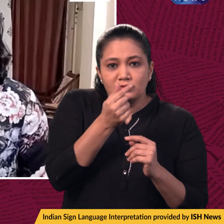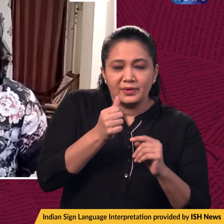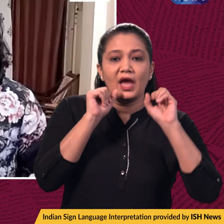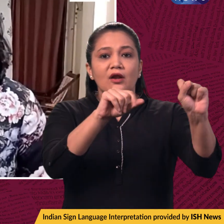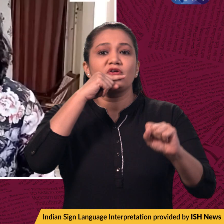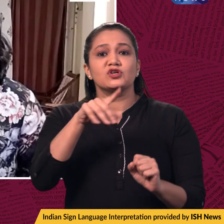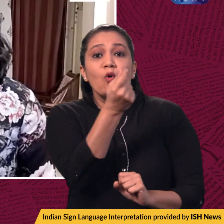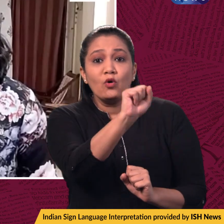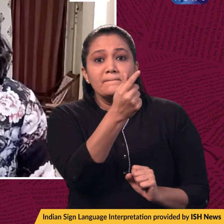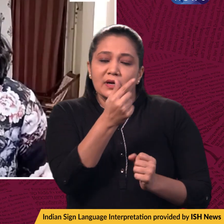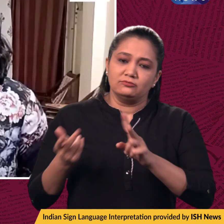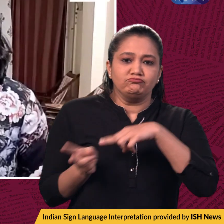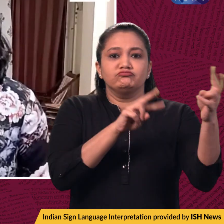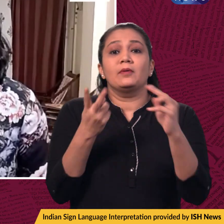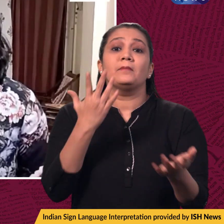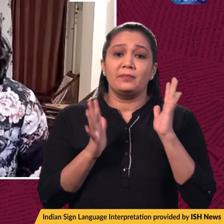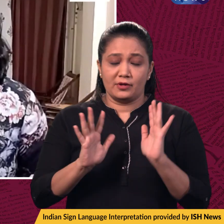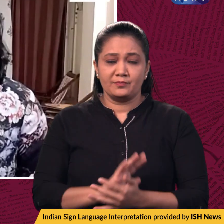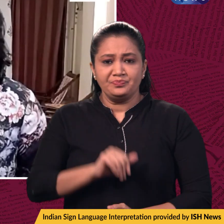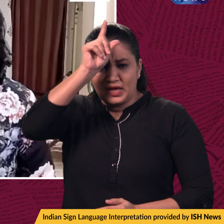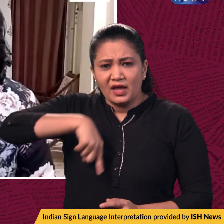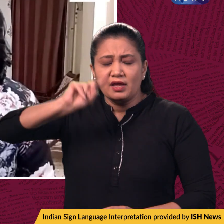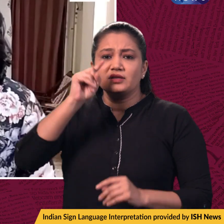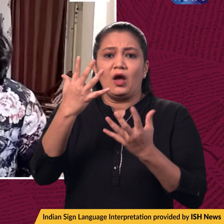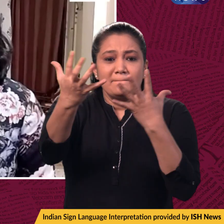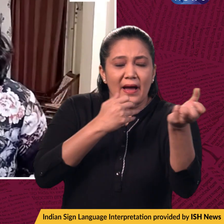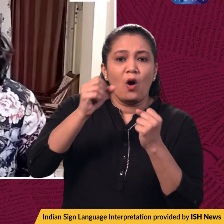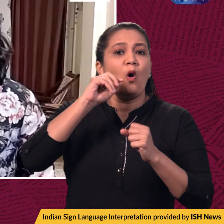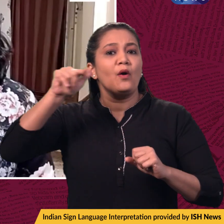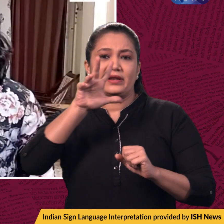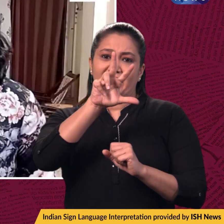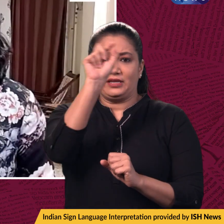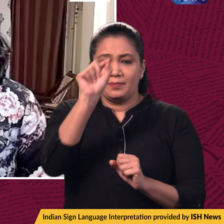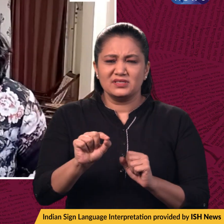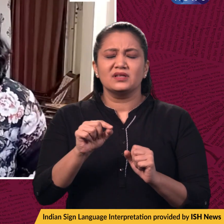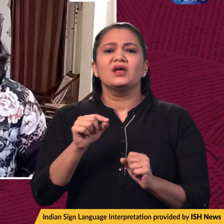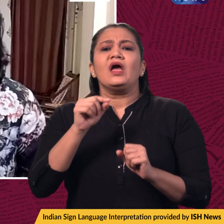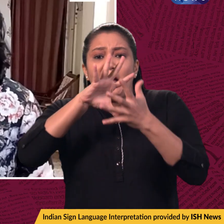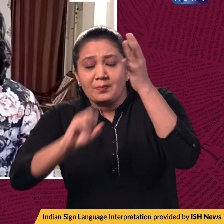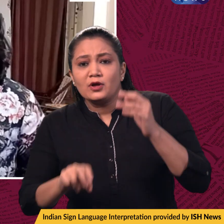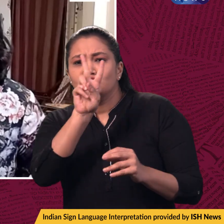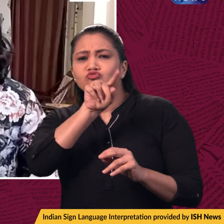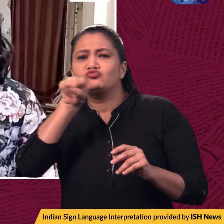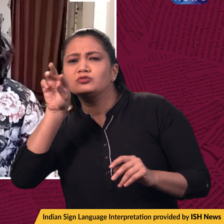rupee-ruble transaction. Now, India, which imports 80% of its oil, usually buys about 2 to